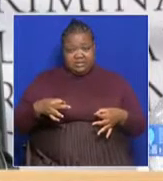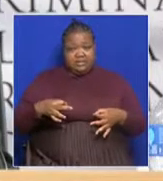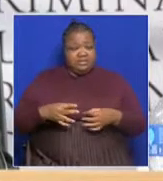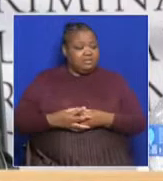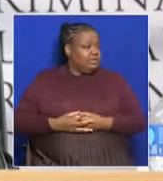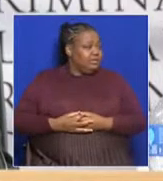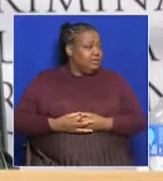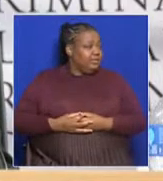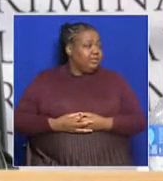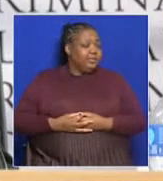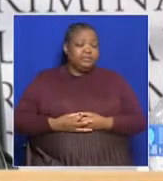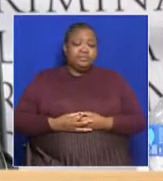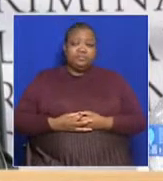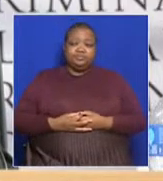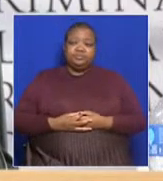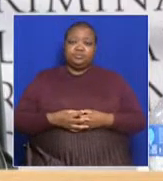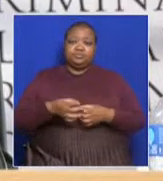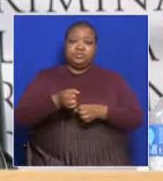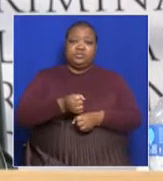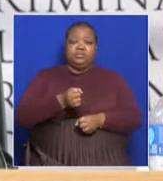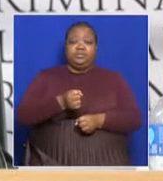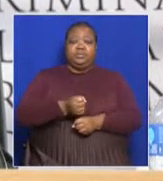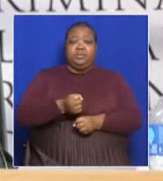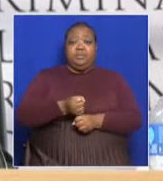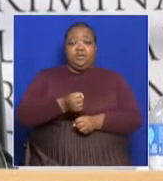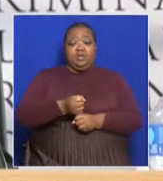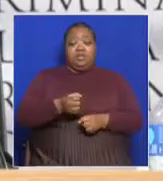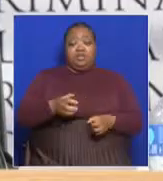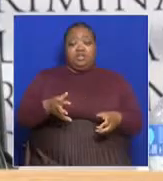an operation of this nature and this magnitude?